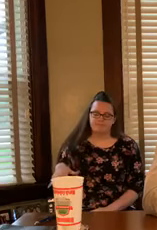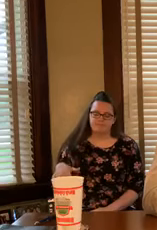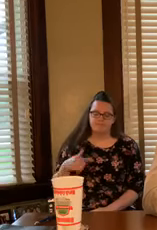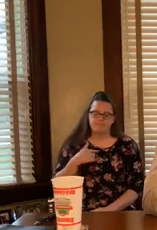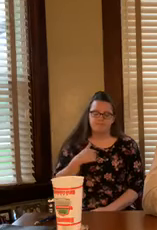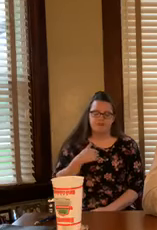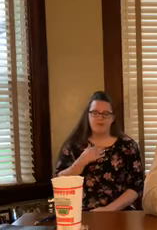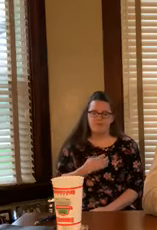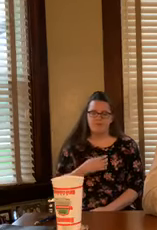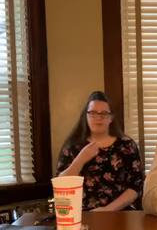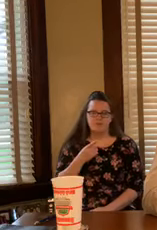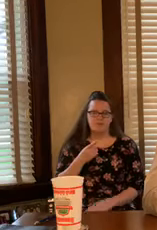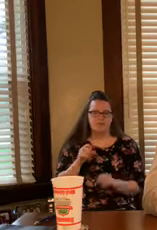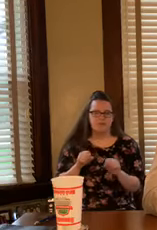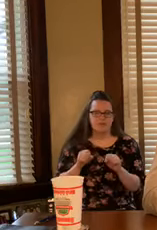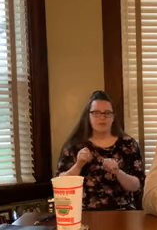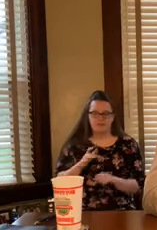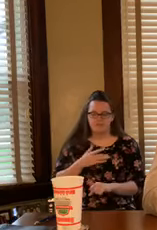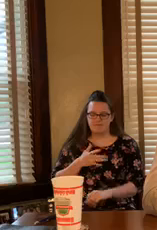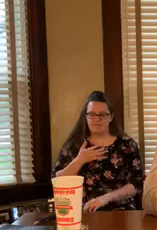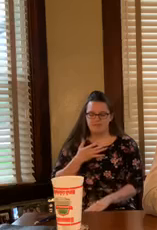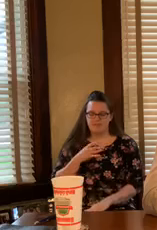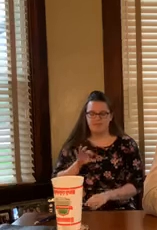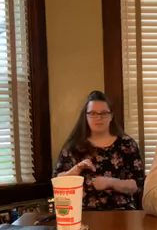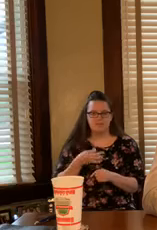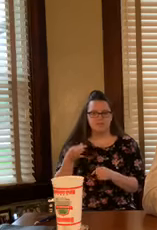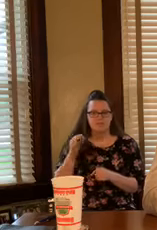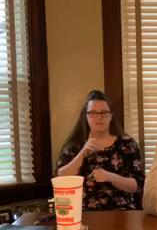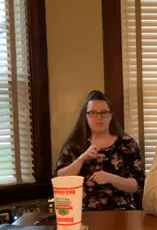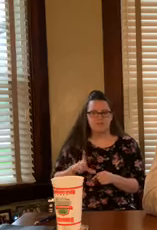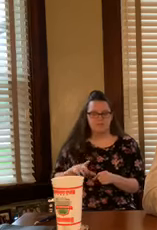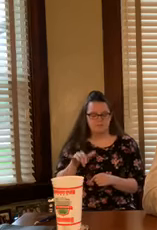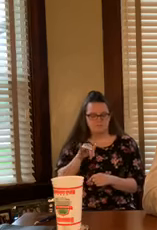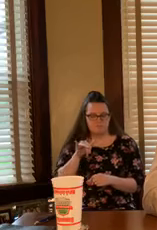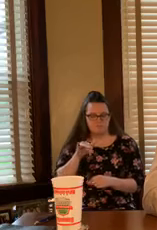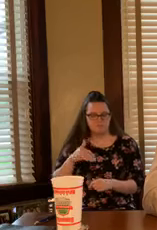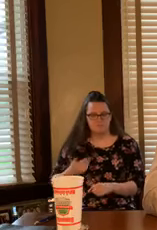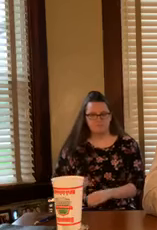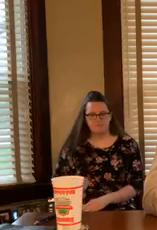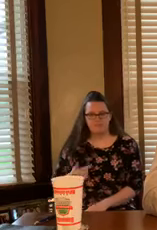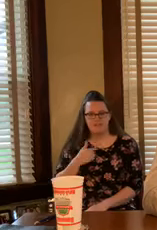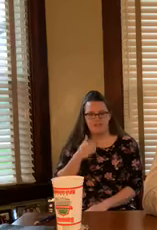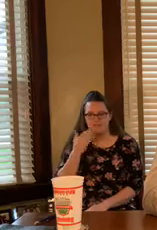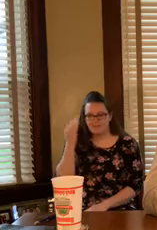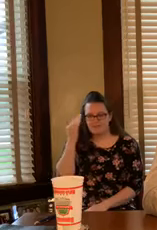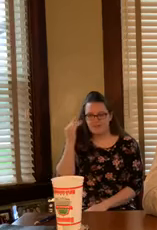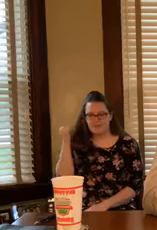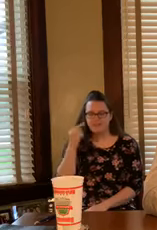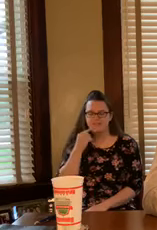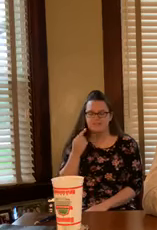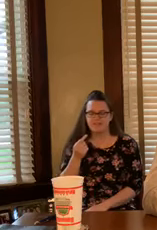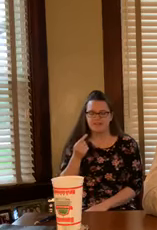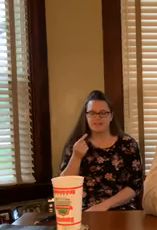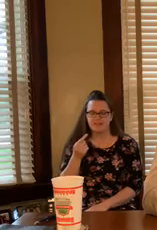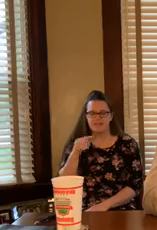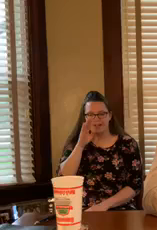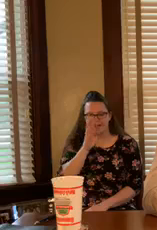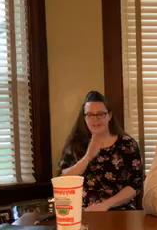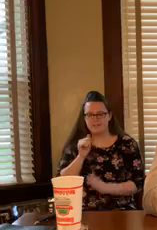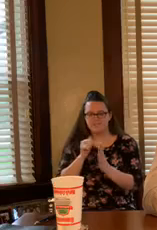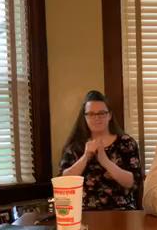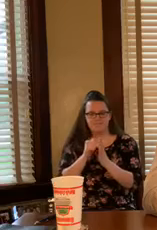feel the Spirit of the Lord the way I do. And I believe He's talking right now. God's been knocking at your heart for